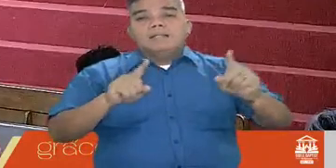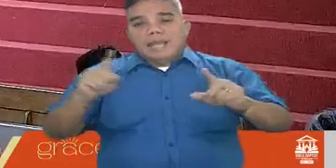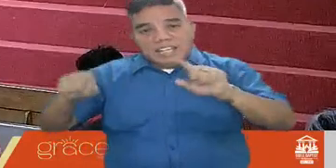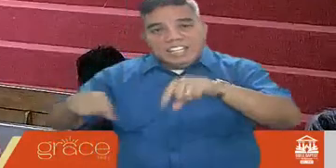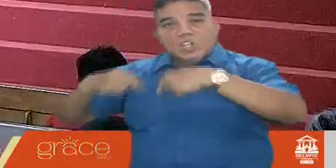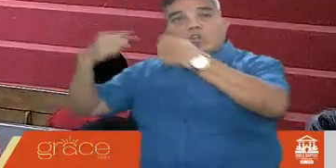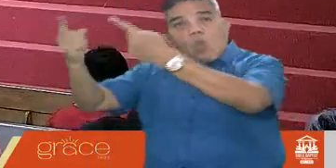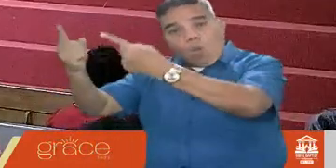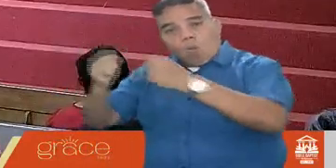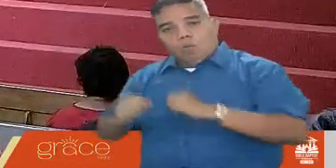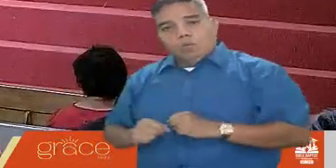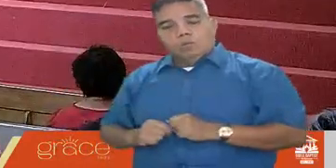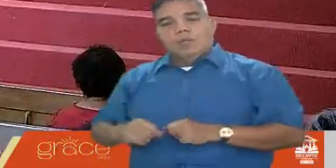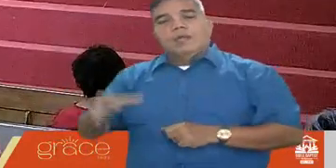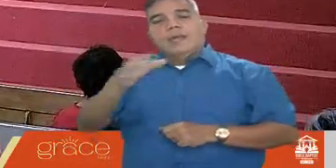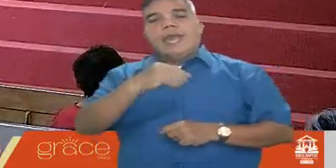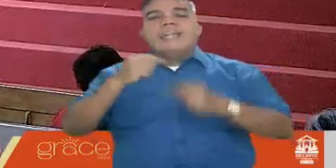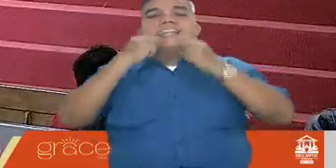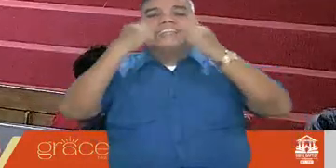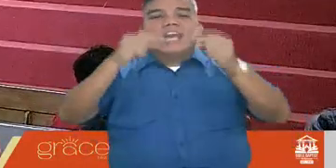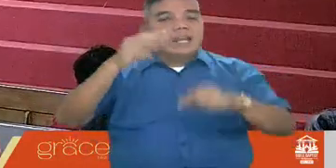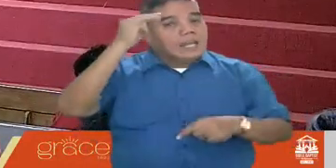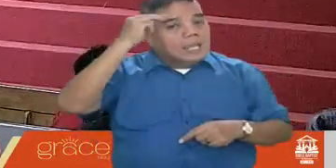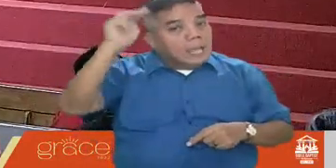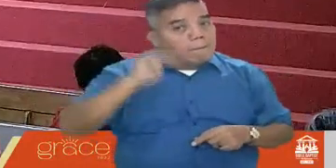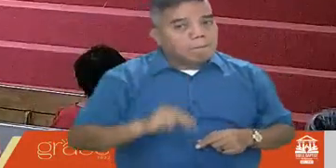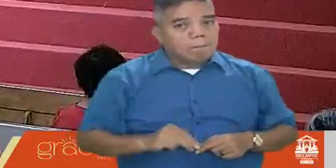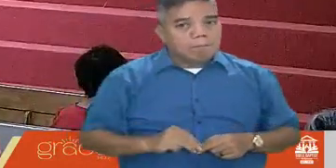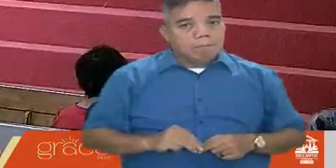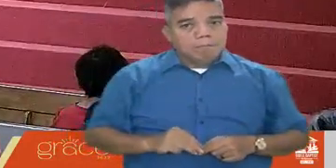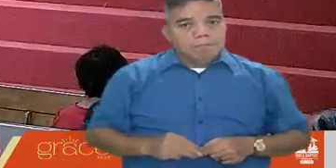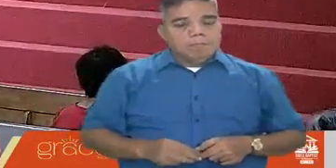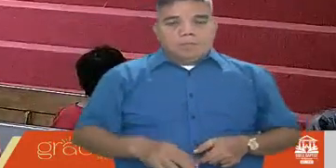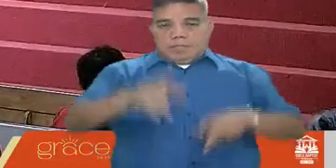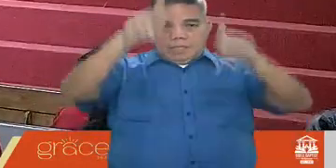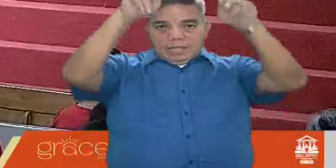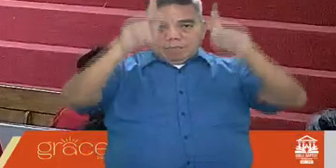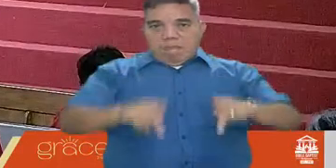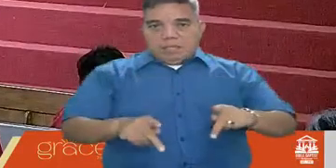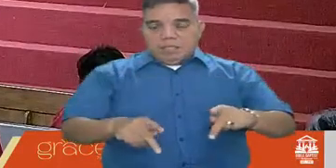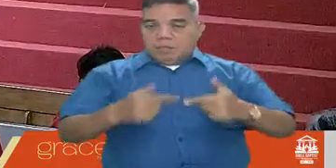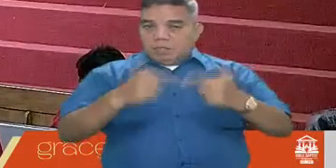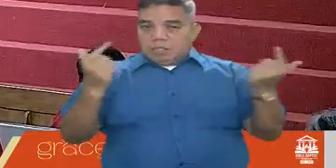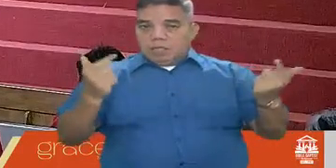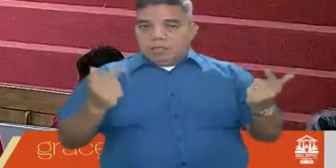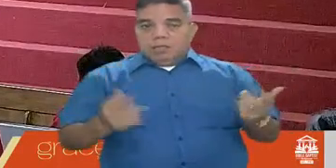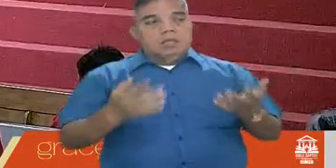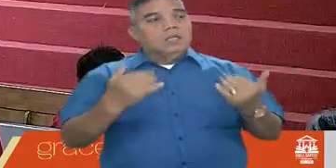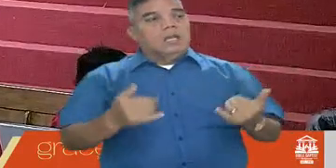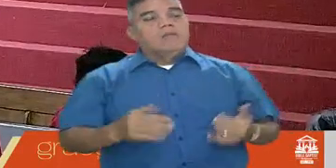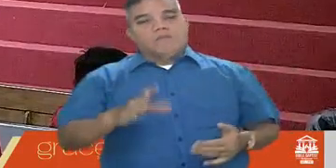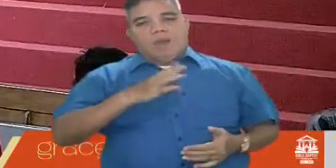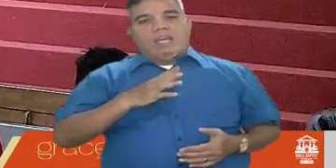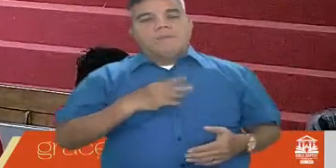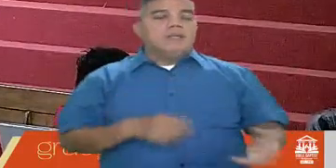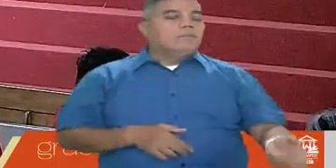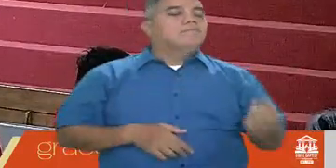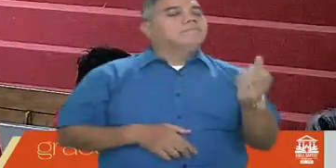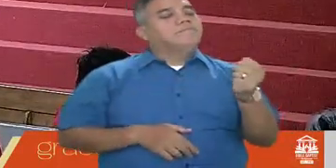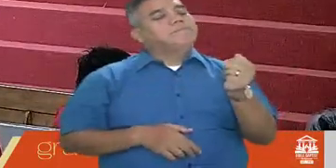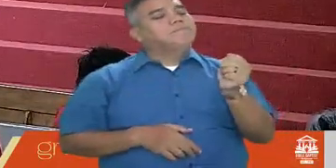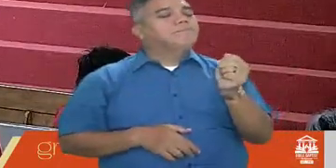he said, go and tell him. You see? Ang karon, pwede na matag-cellphone.